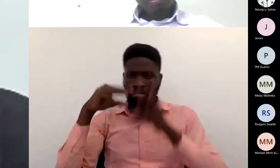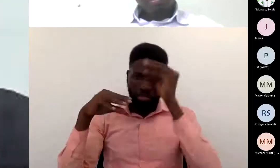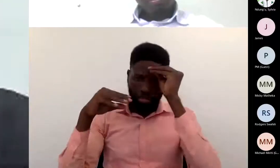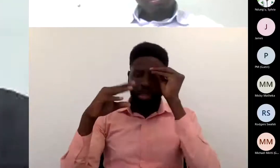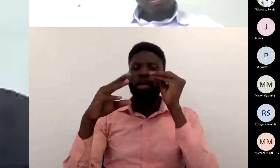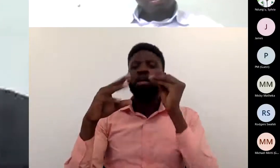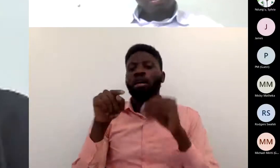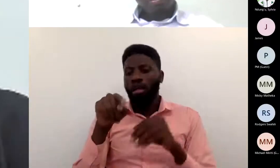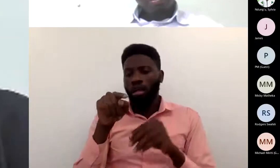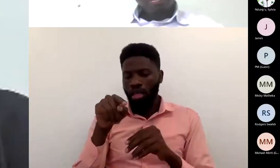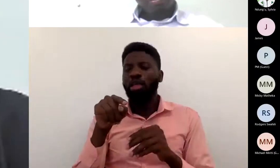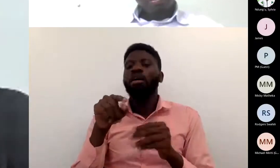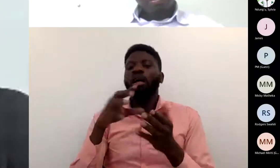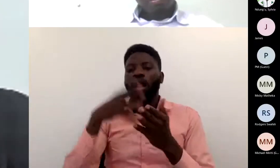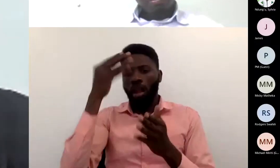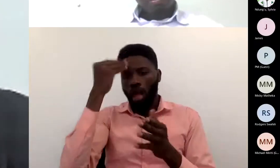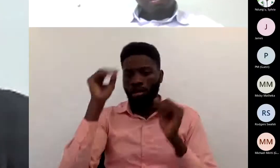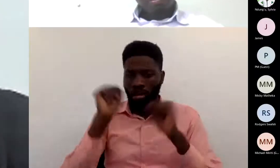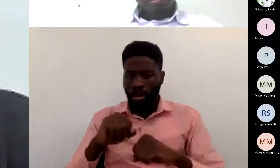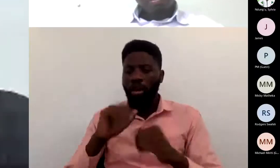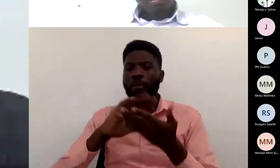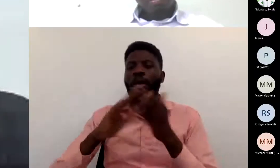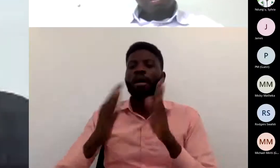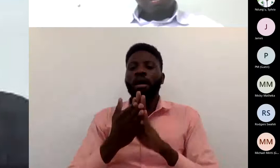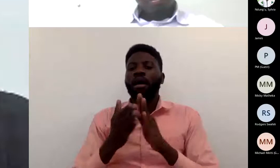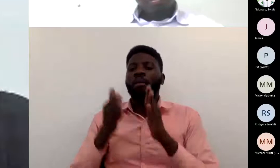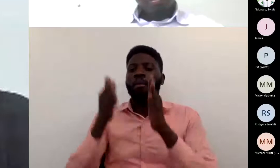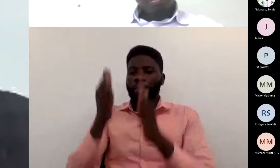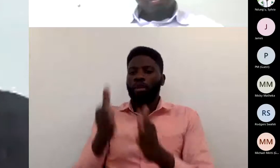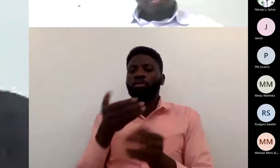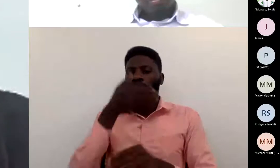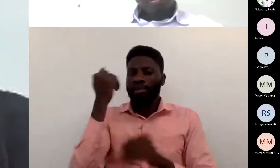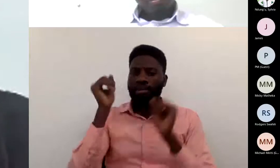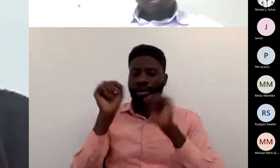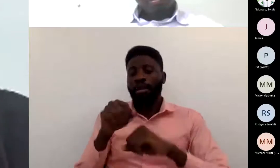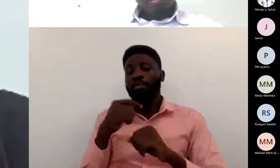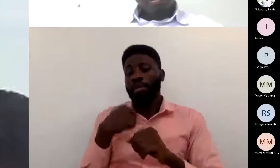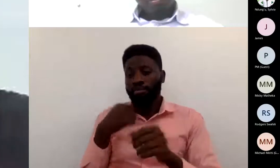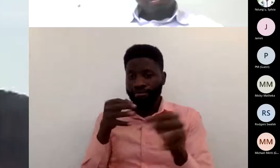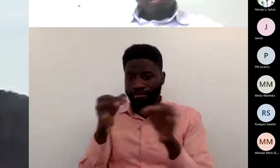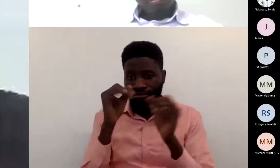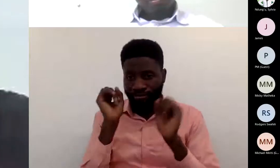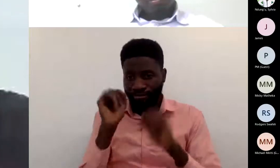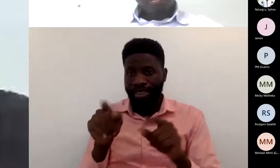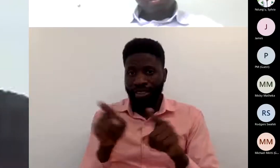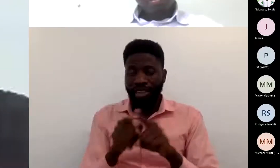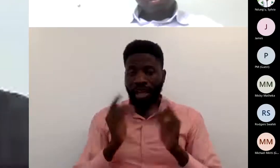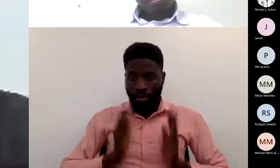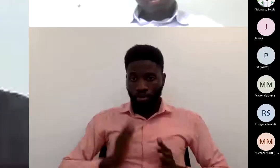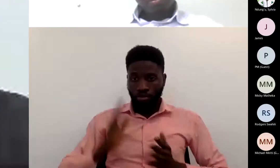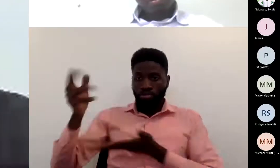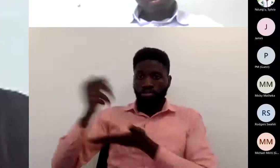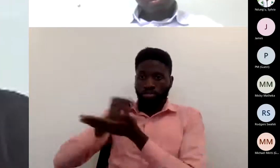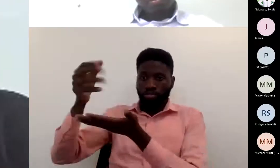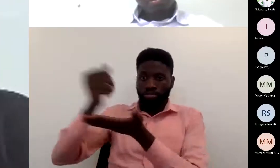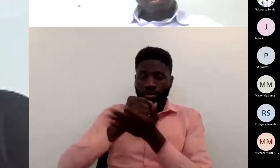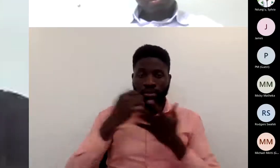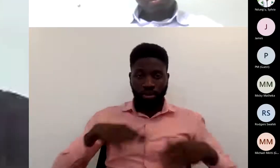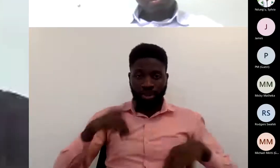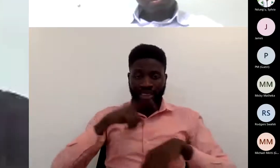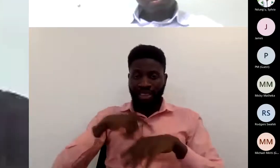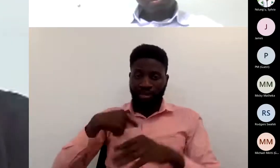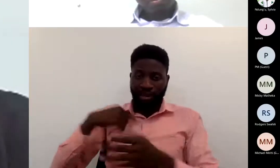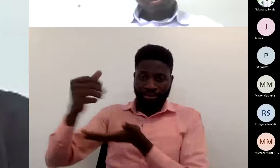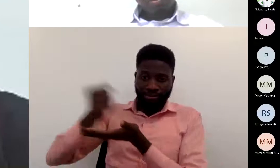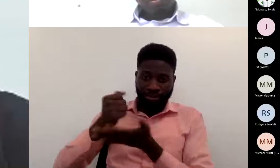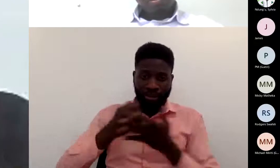you. They make you the person you are. And I can tell you that as someone who hires people today, when I hire people, I